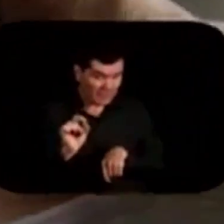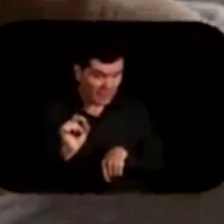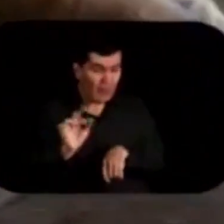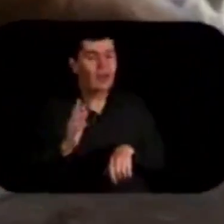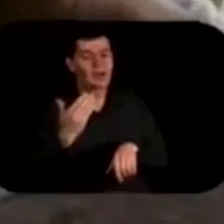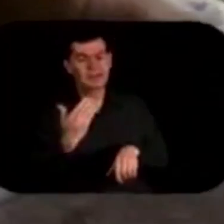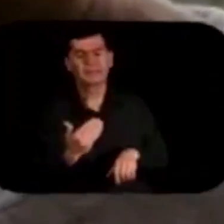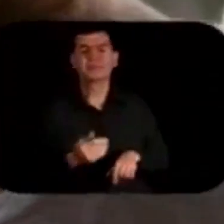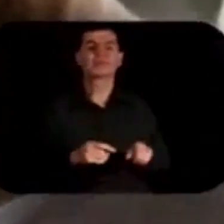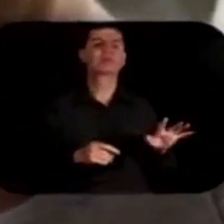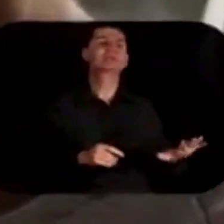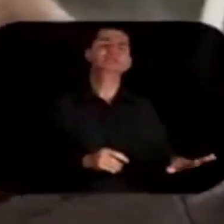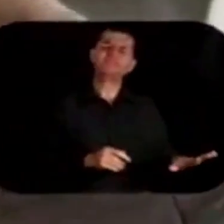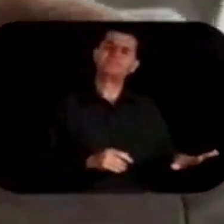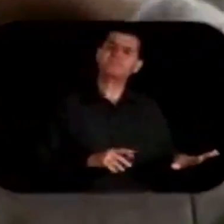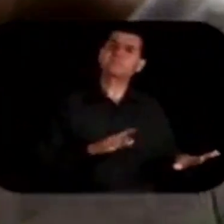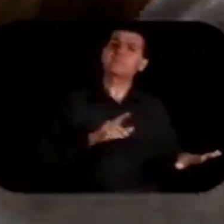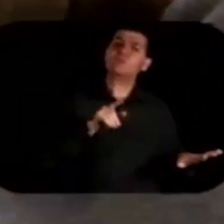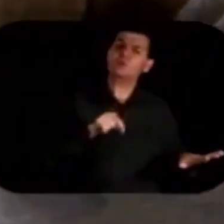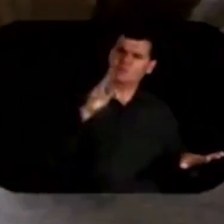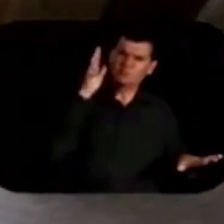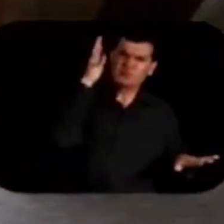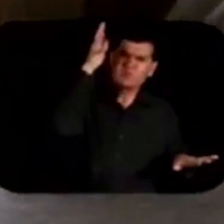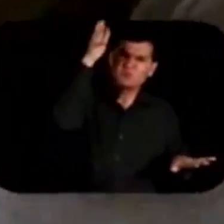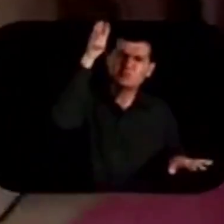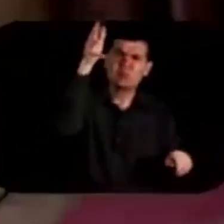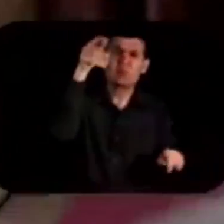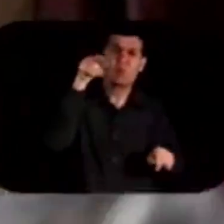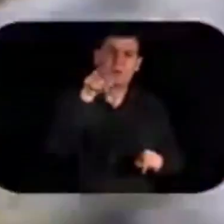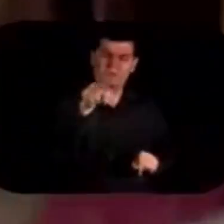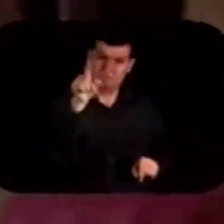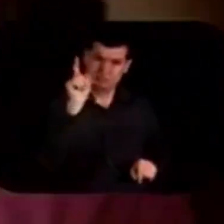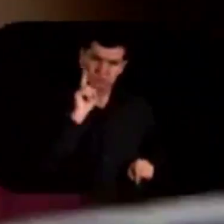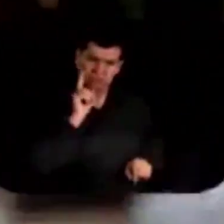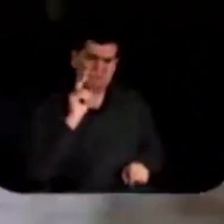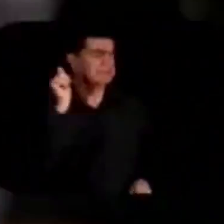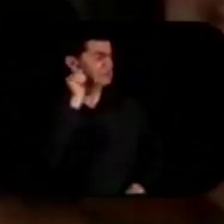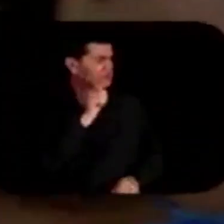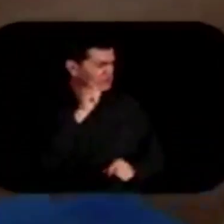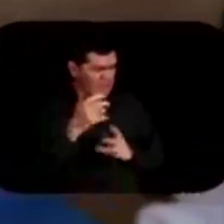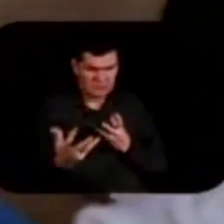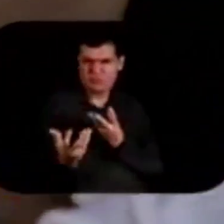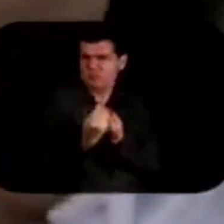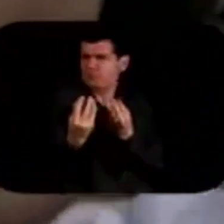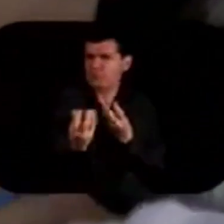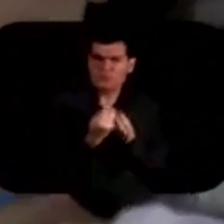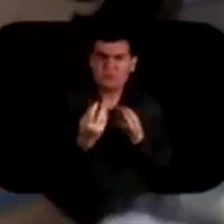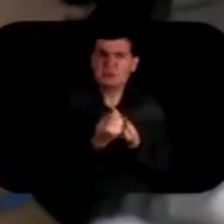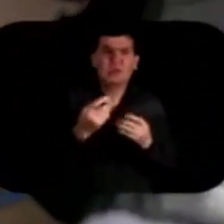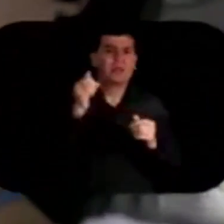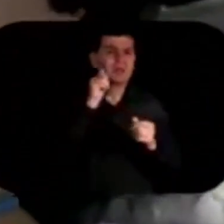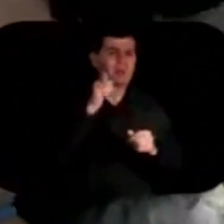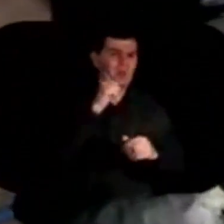pesos? 20. Okay. In the future, she'll always be with us.